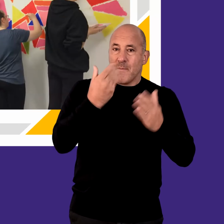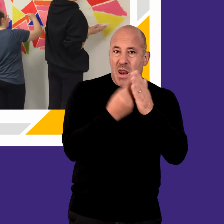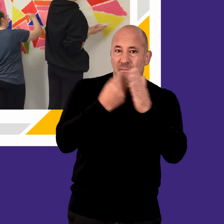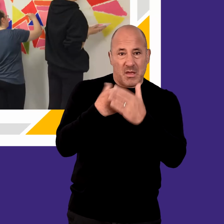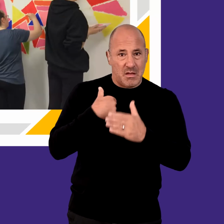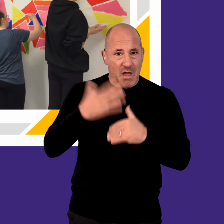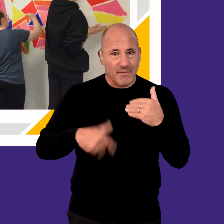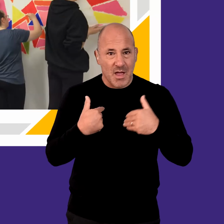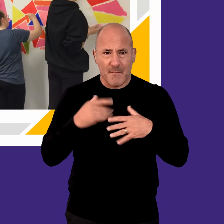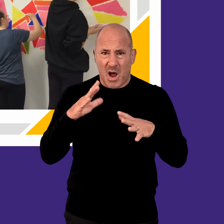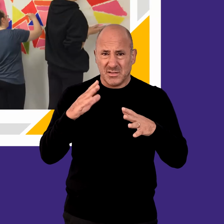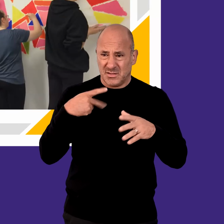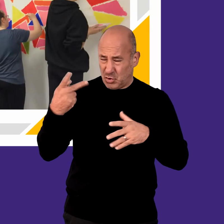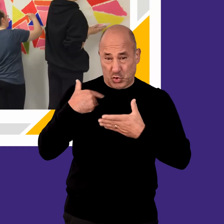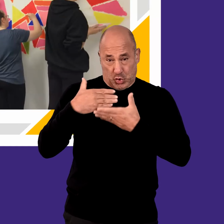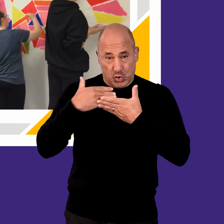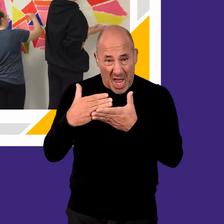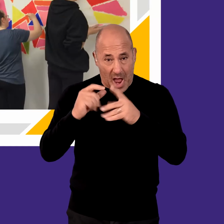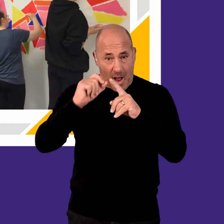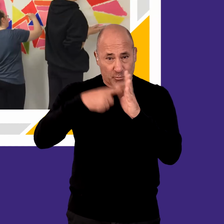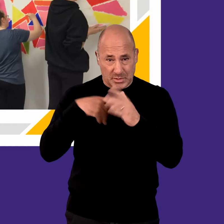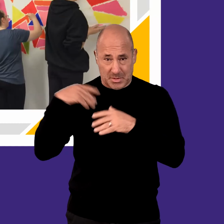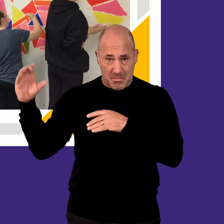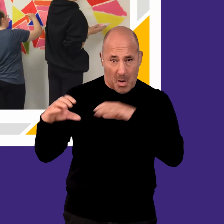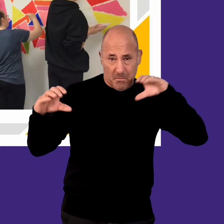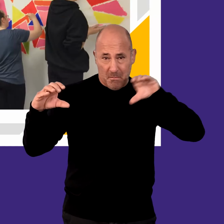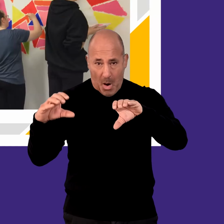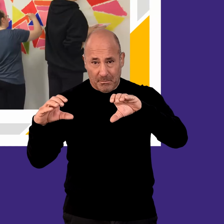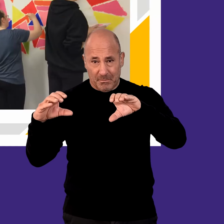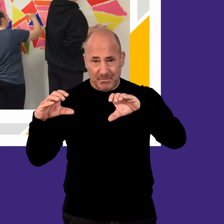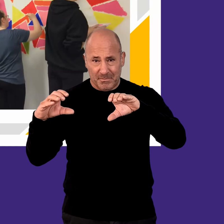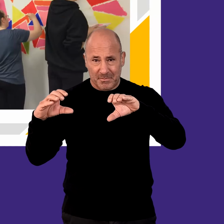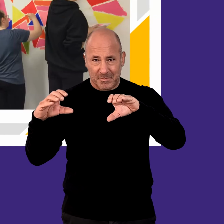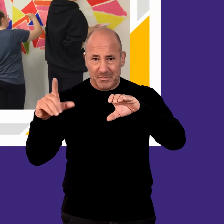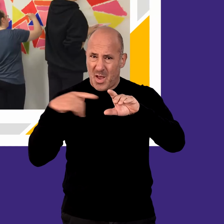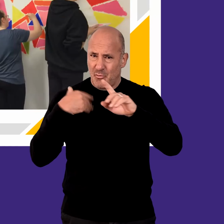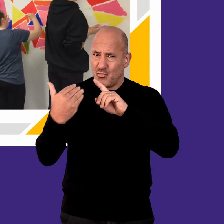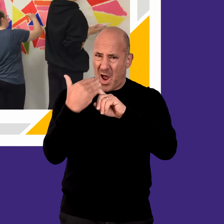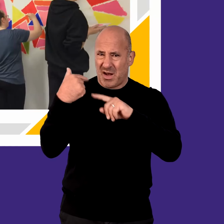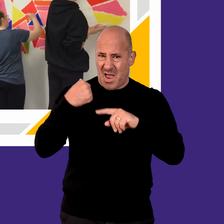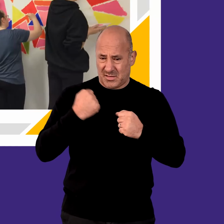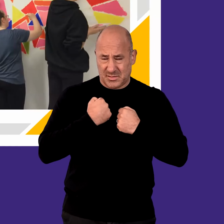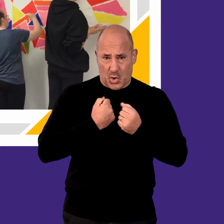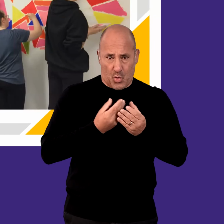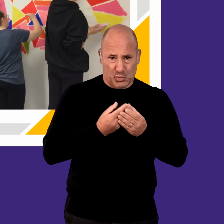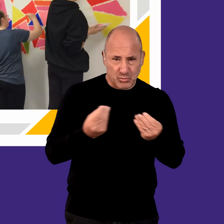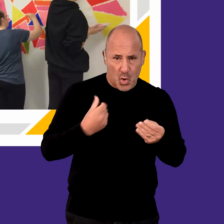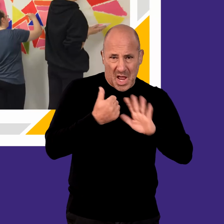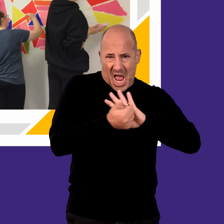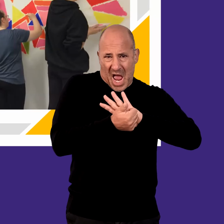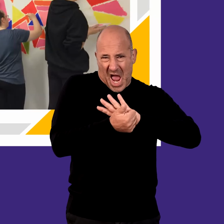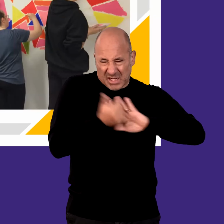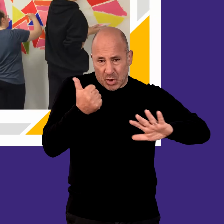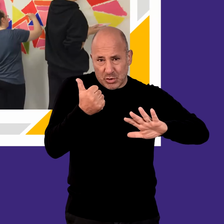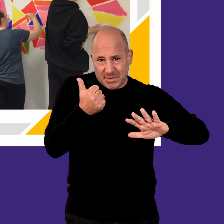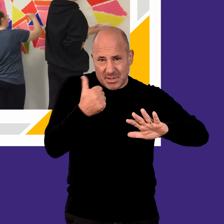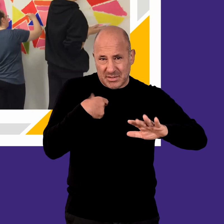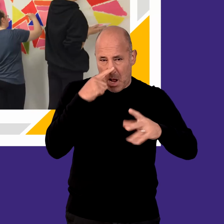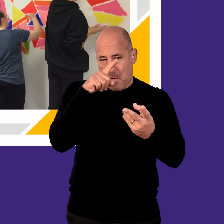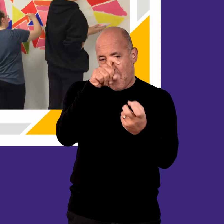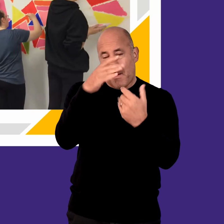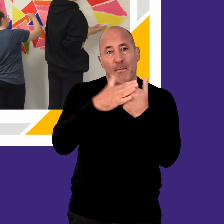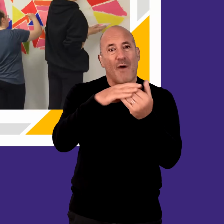for money, but that it was a genuinely shared project that they were choosing to invest in, recognising that we could use our resources and